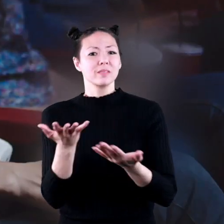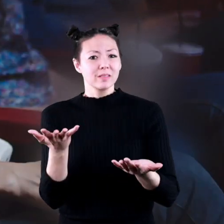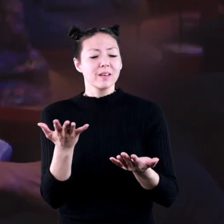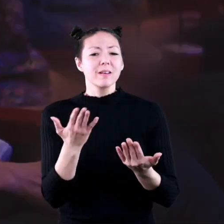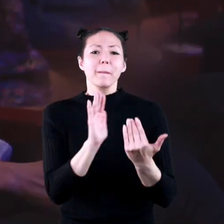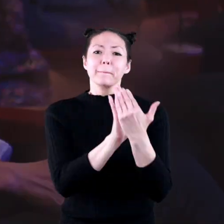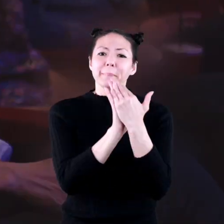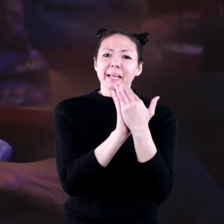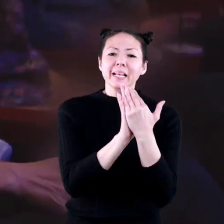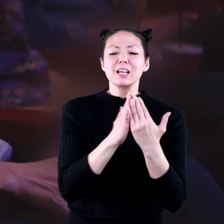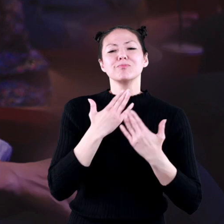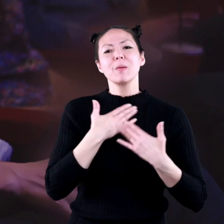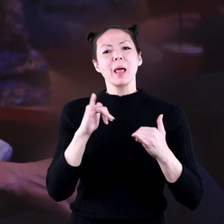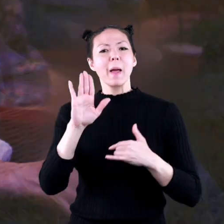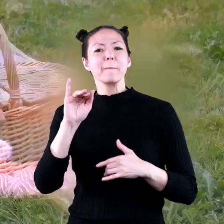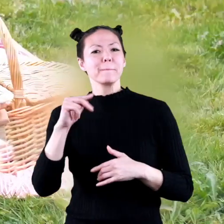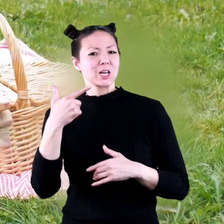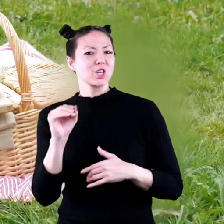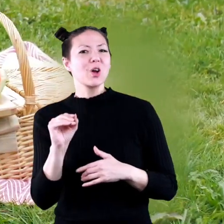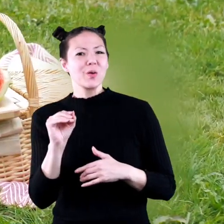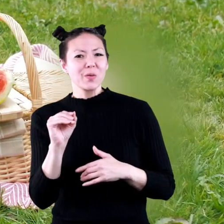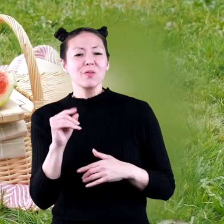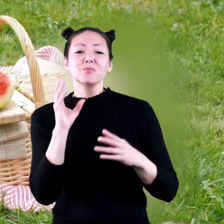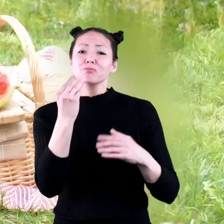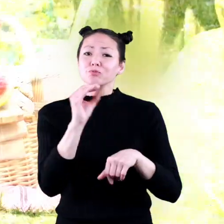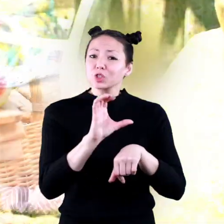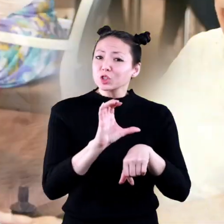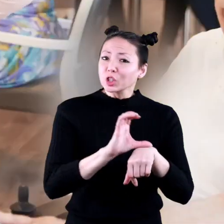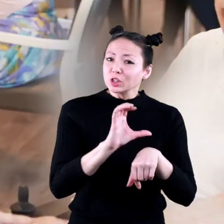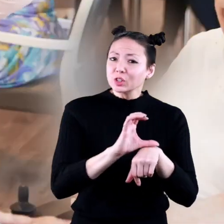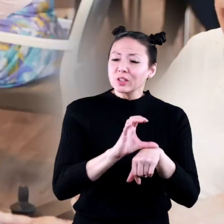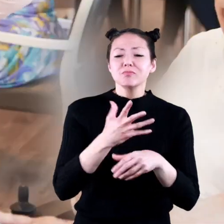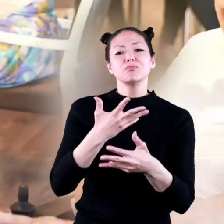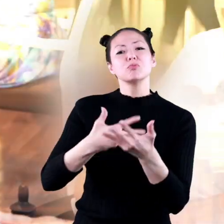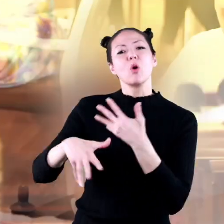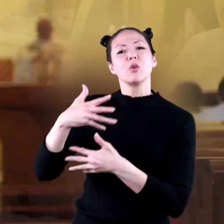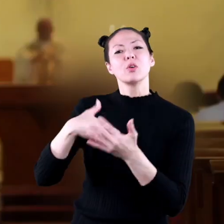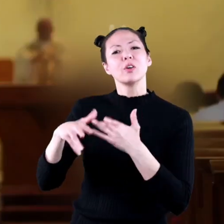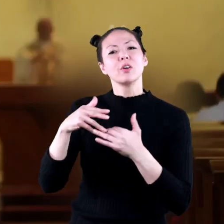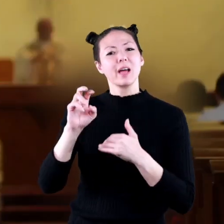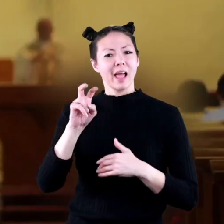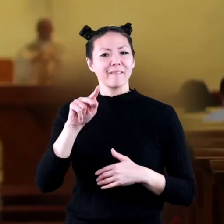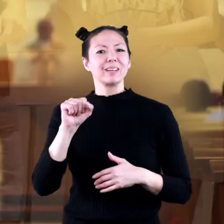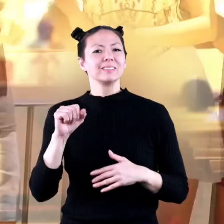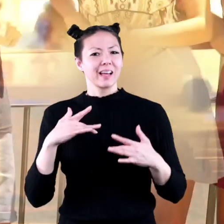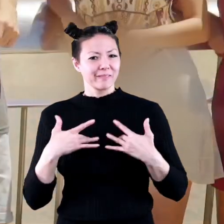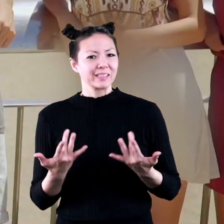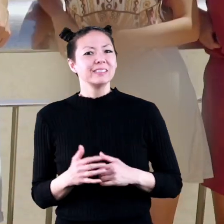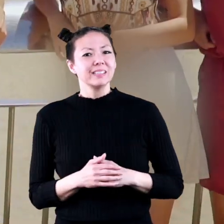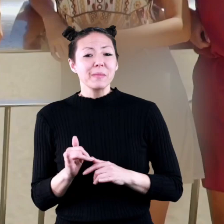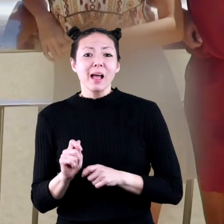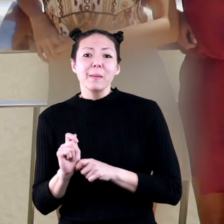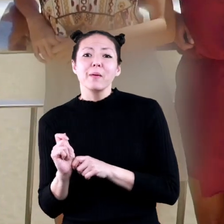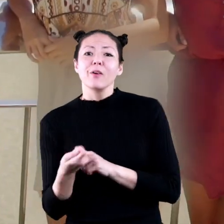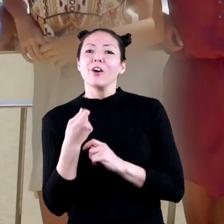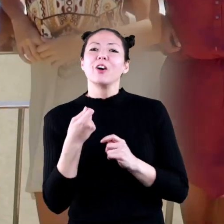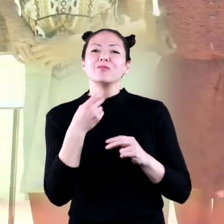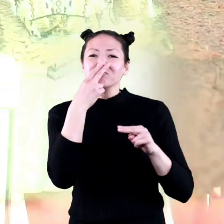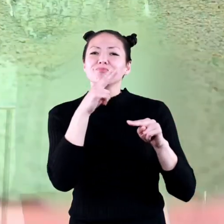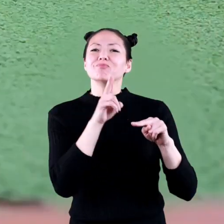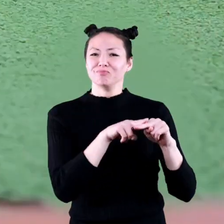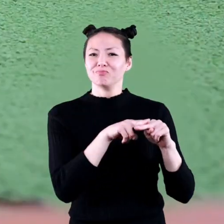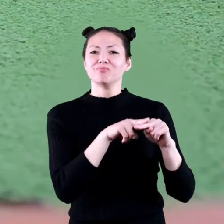people went out, they went to movies, had picnics, played bingo, went to church, had social